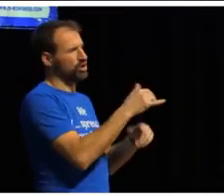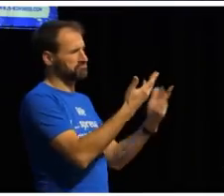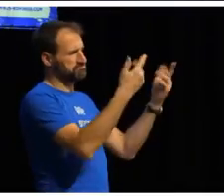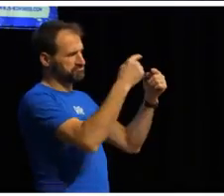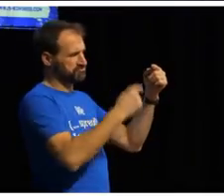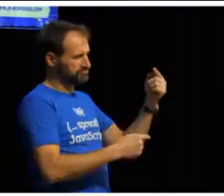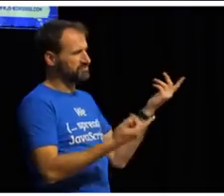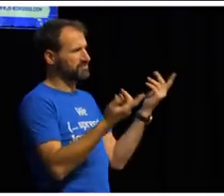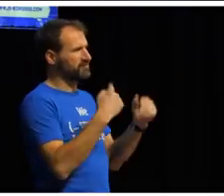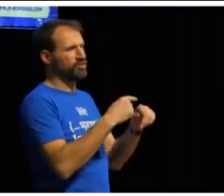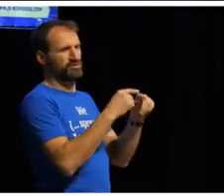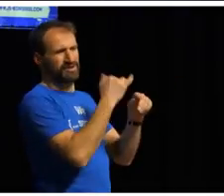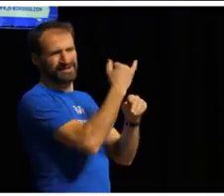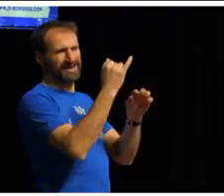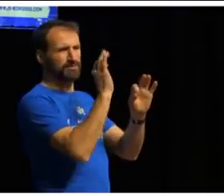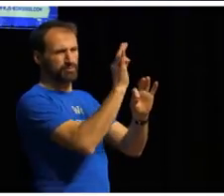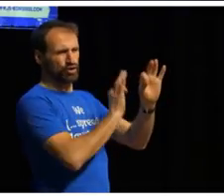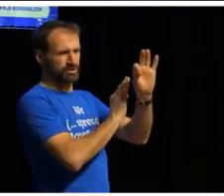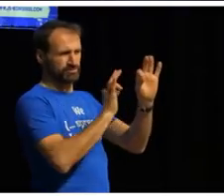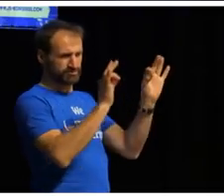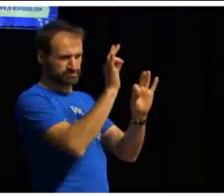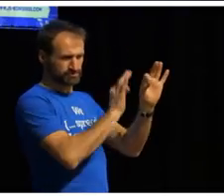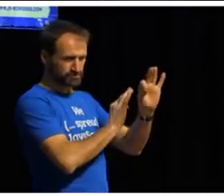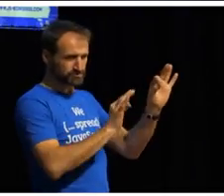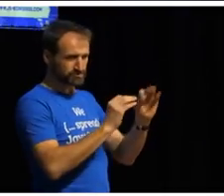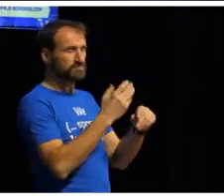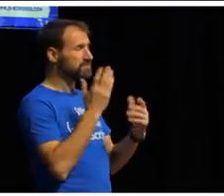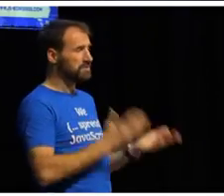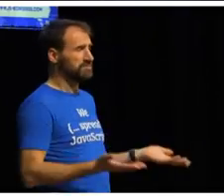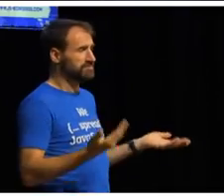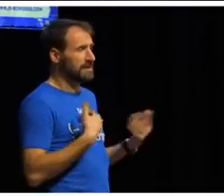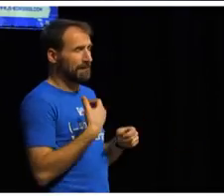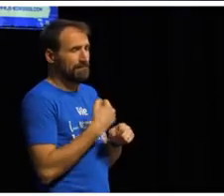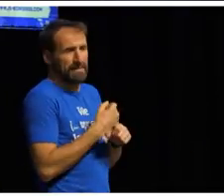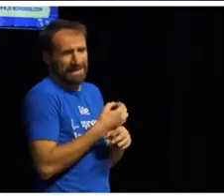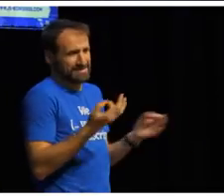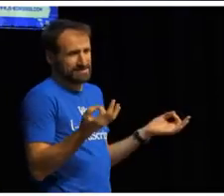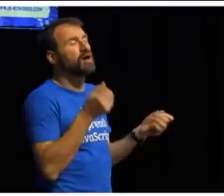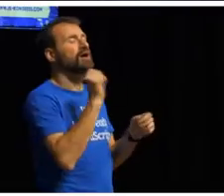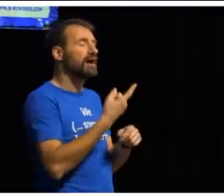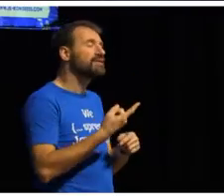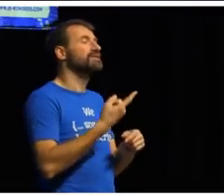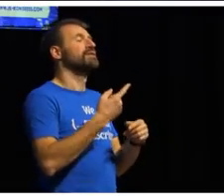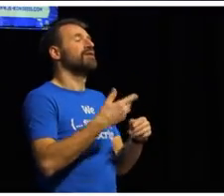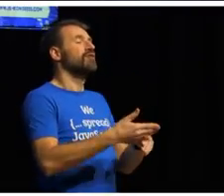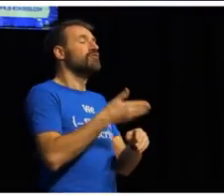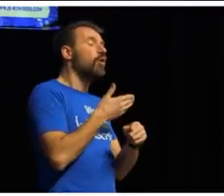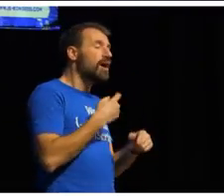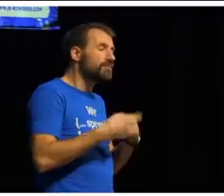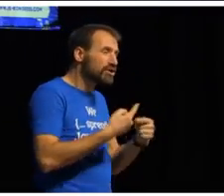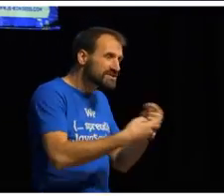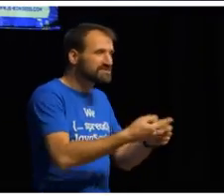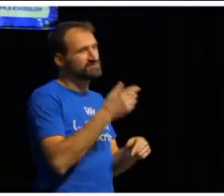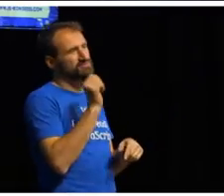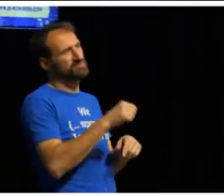also. But we're doing nothing to it. We could do something here. We can pre-process it. We can like square it or multiply them with each